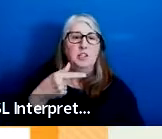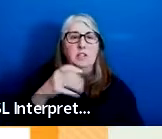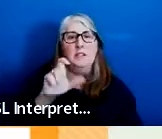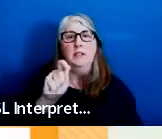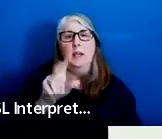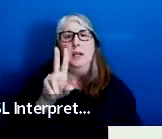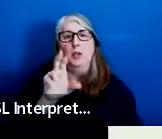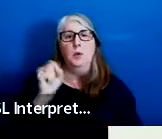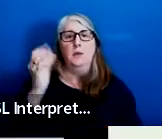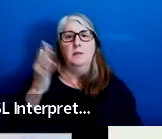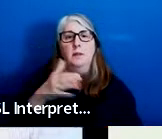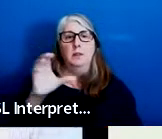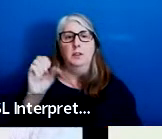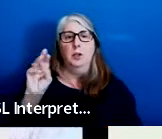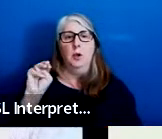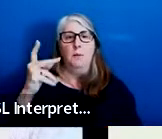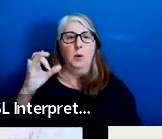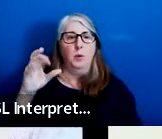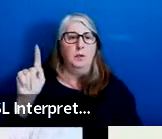mypgc.us/compost.